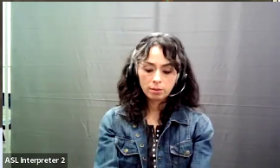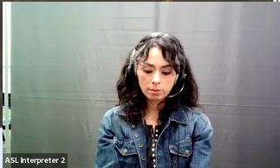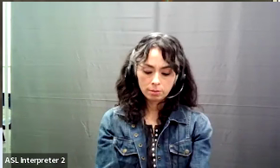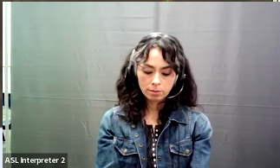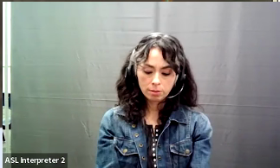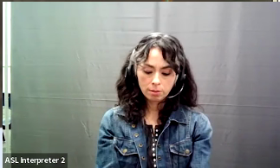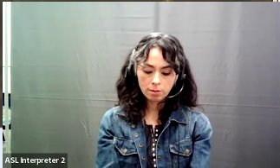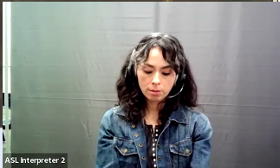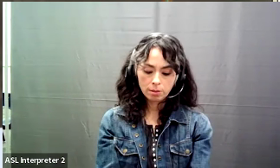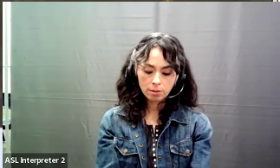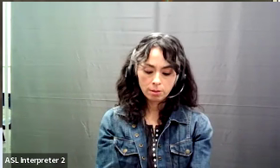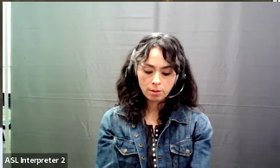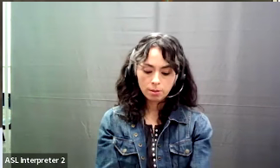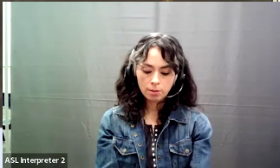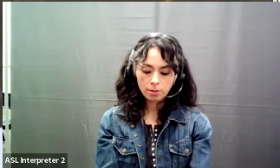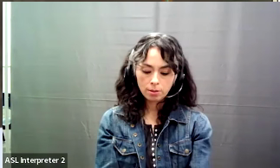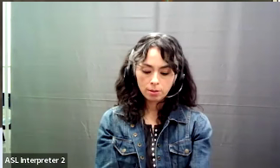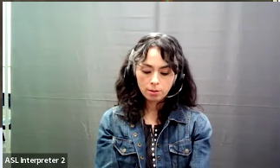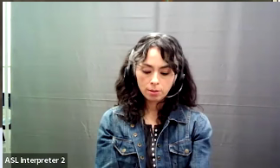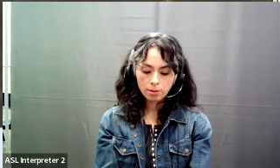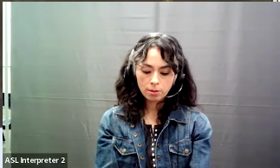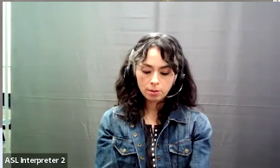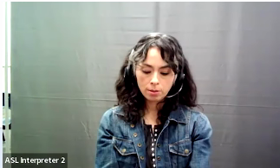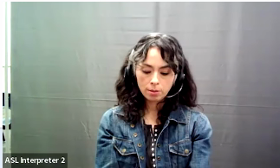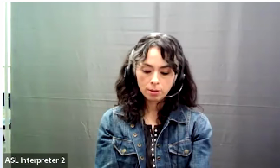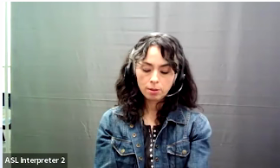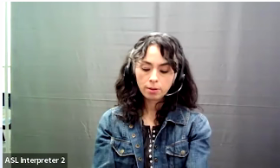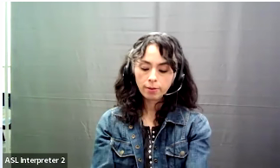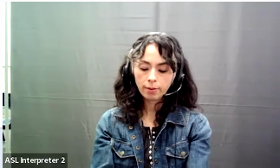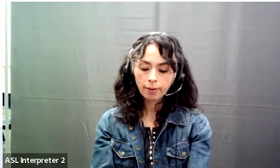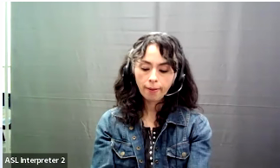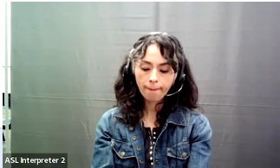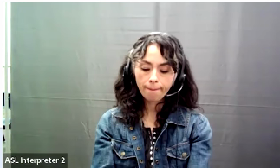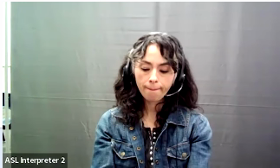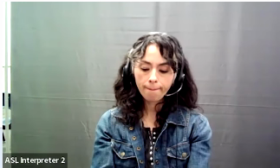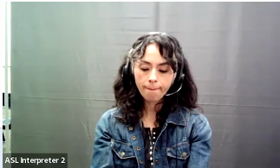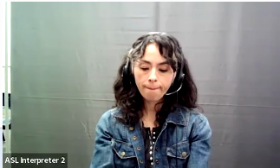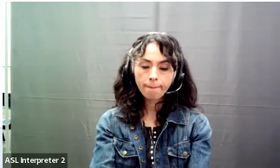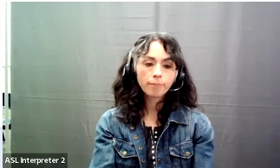We also have ecological sites tab